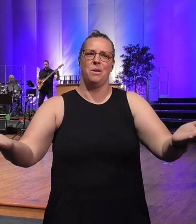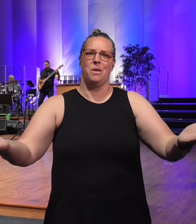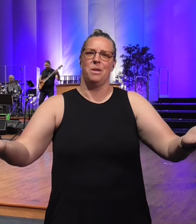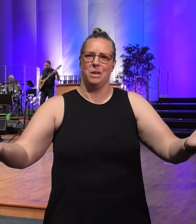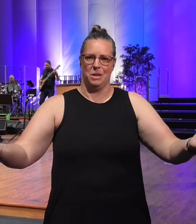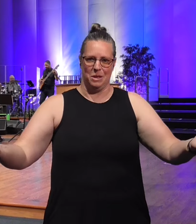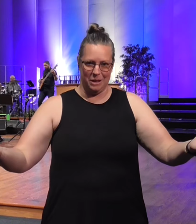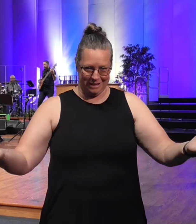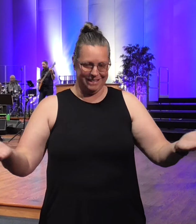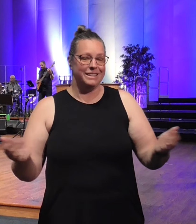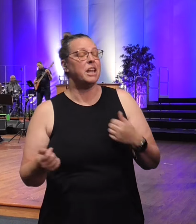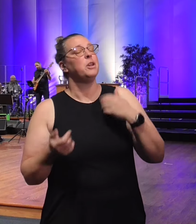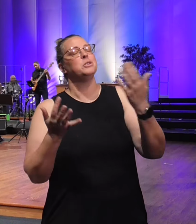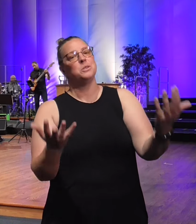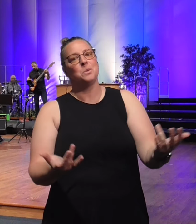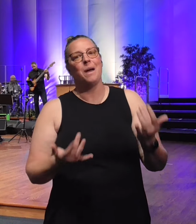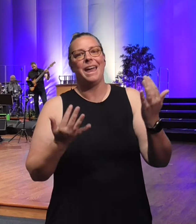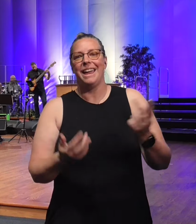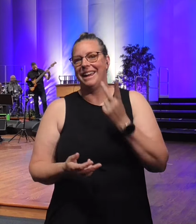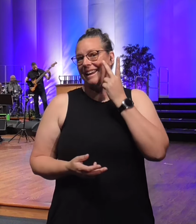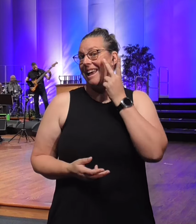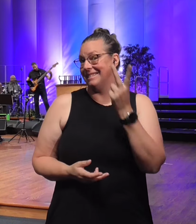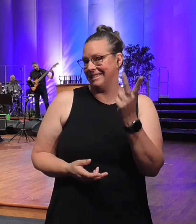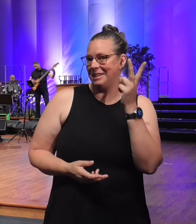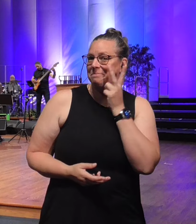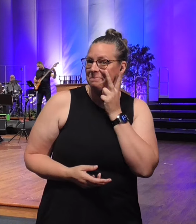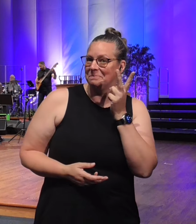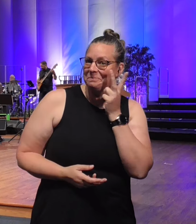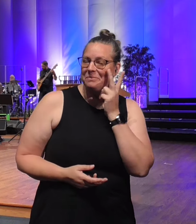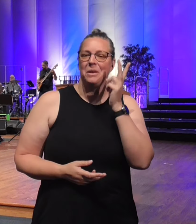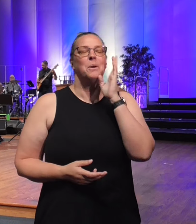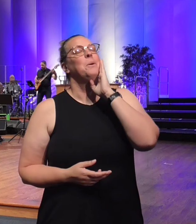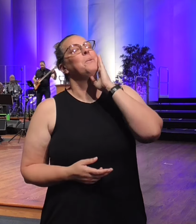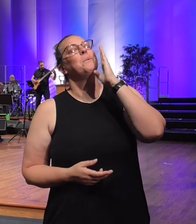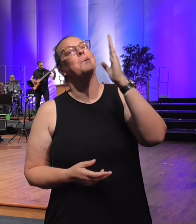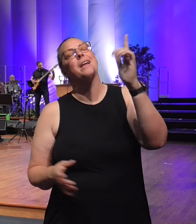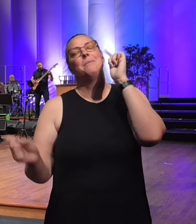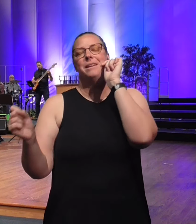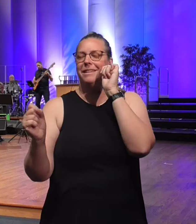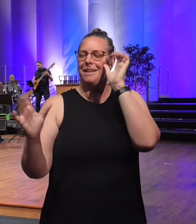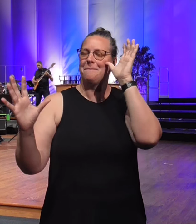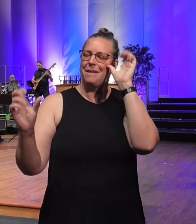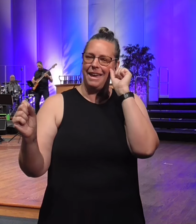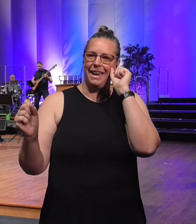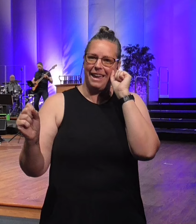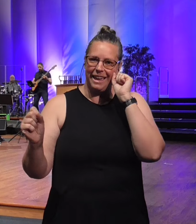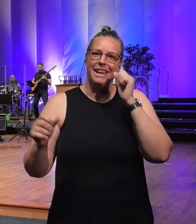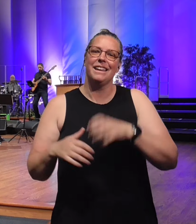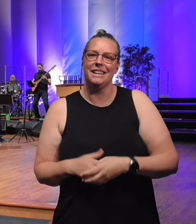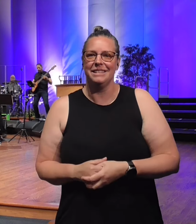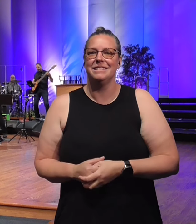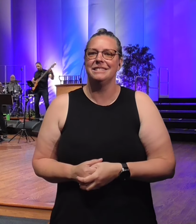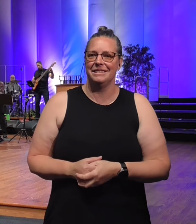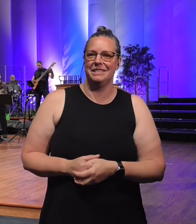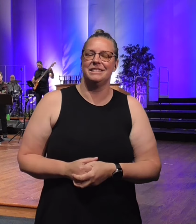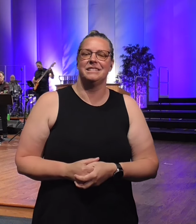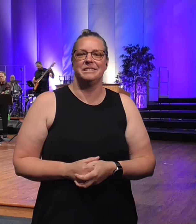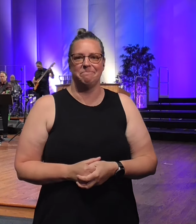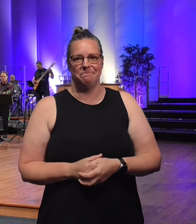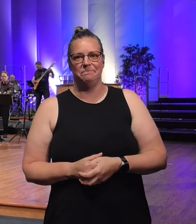unfolding. Just you wait and see, and you will be amazed.